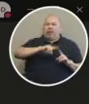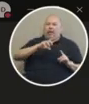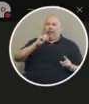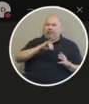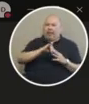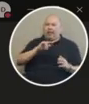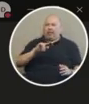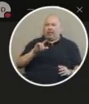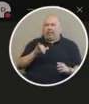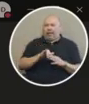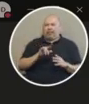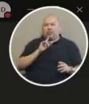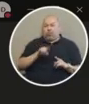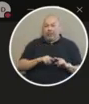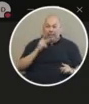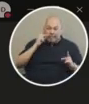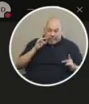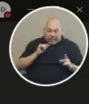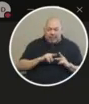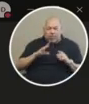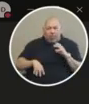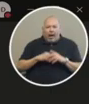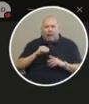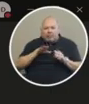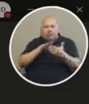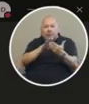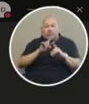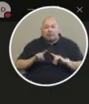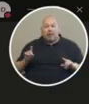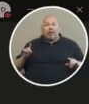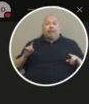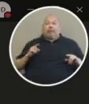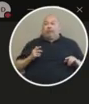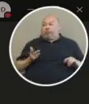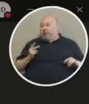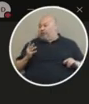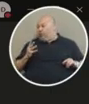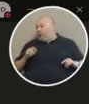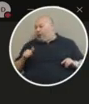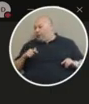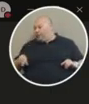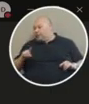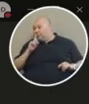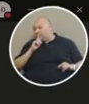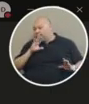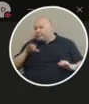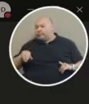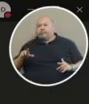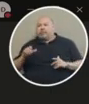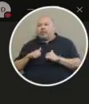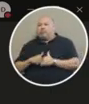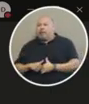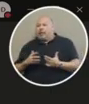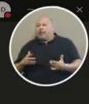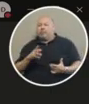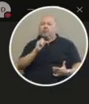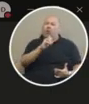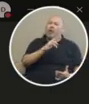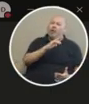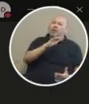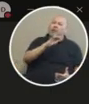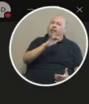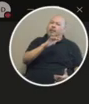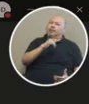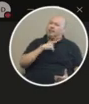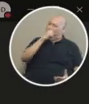that it would be, when they see it, they'll go out and address it. But then there's 3 or 4 others that aren't complying. So I